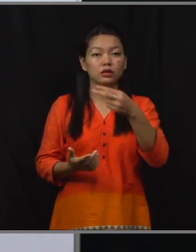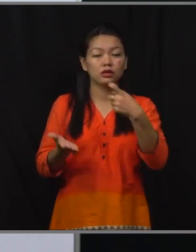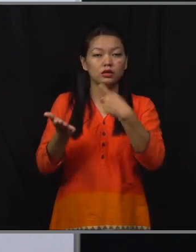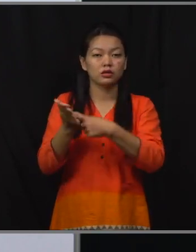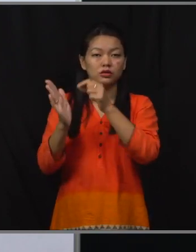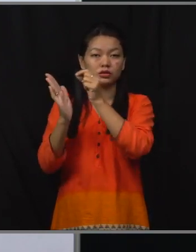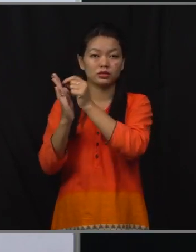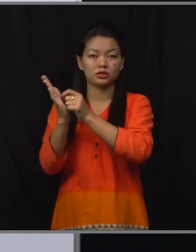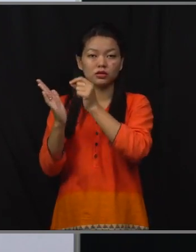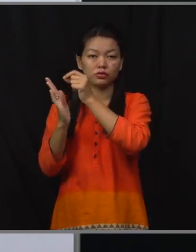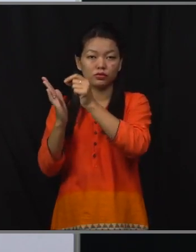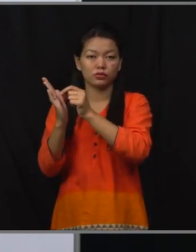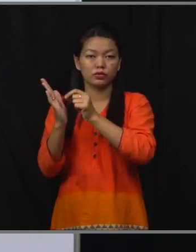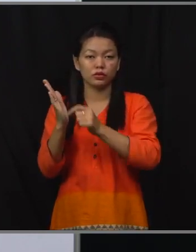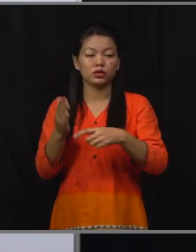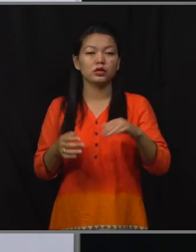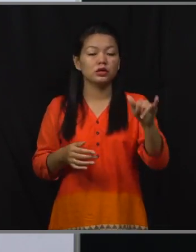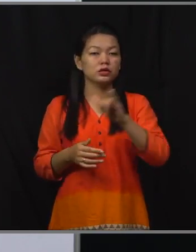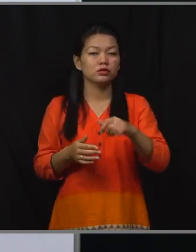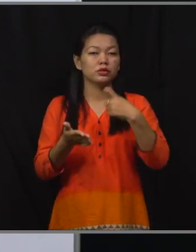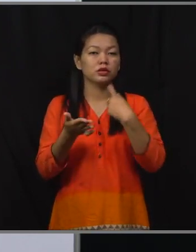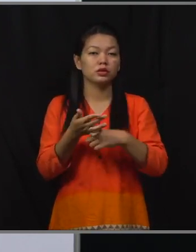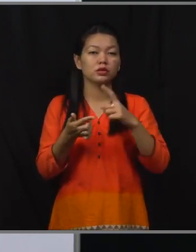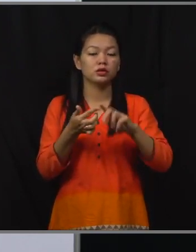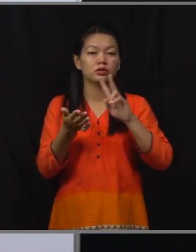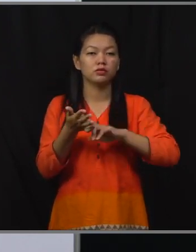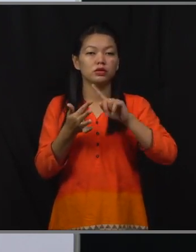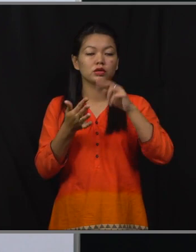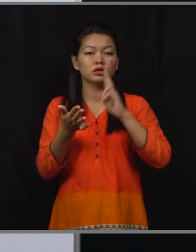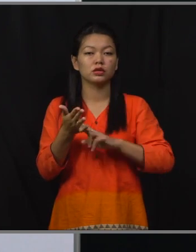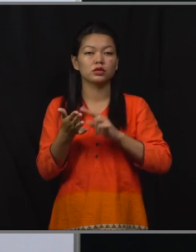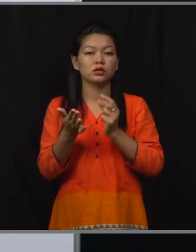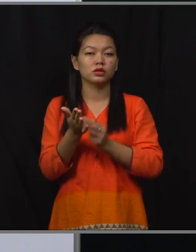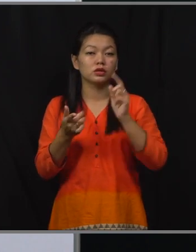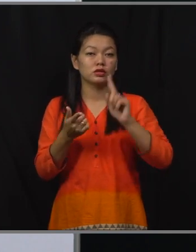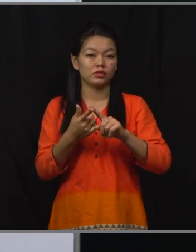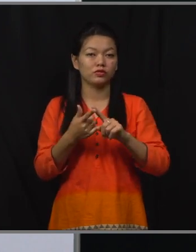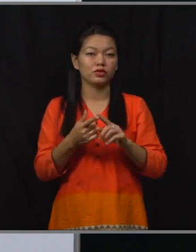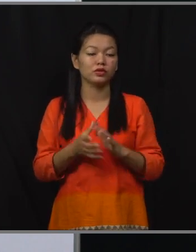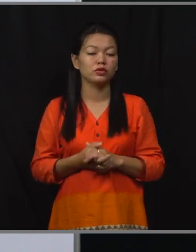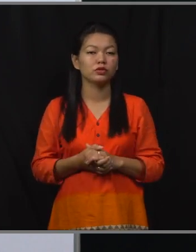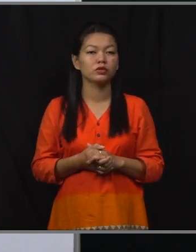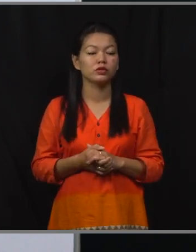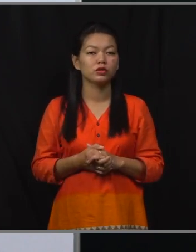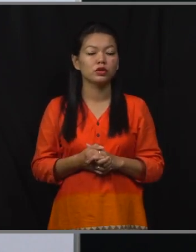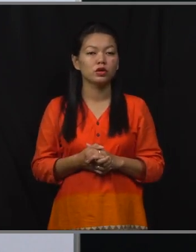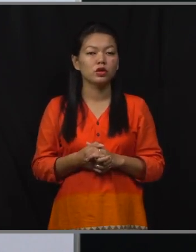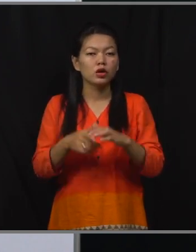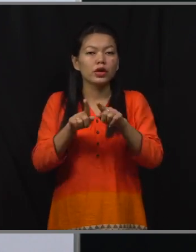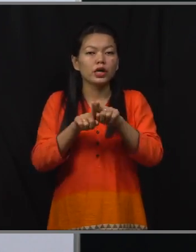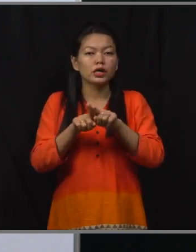as a revenue nature. That means entrance fees. Suppose if there are some